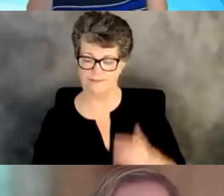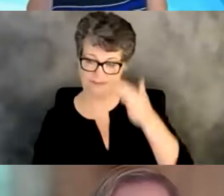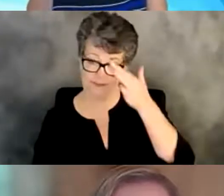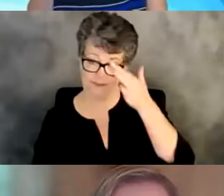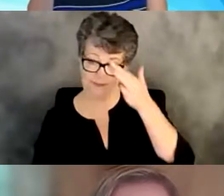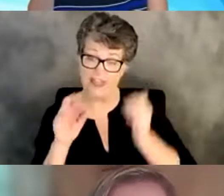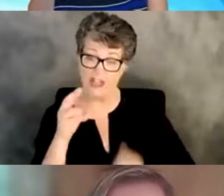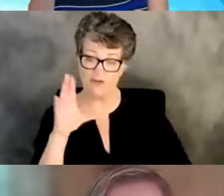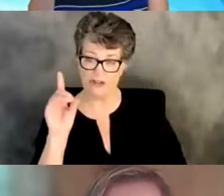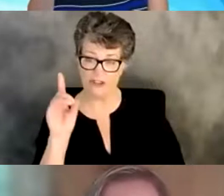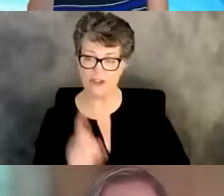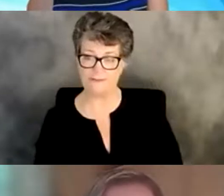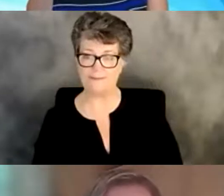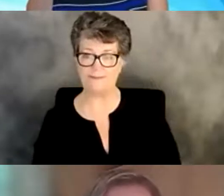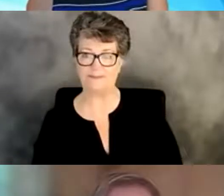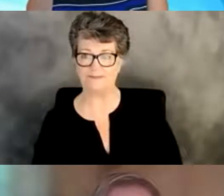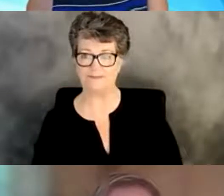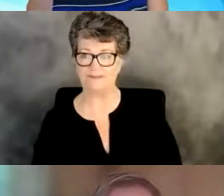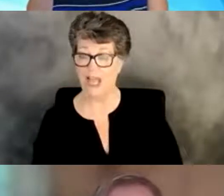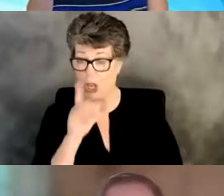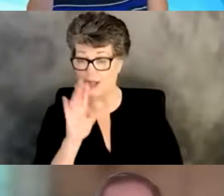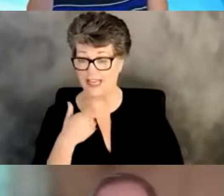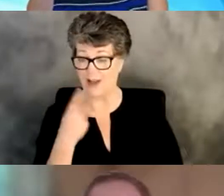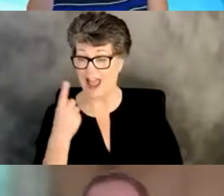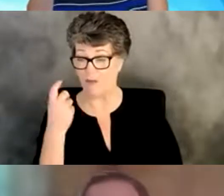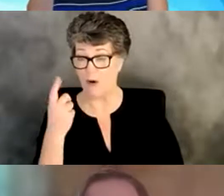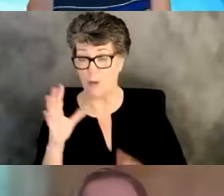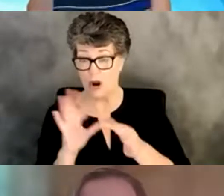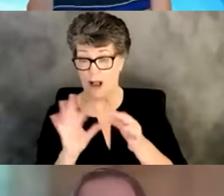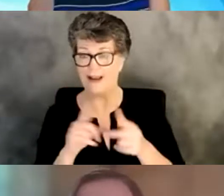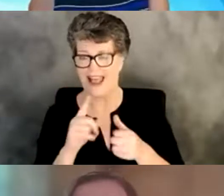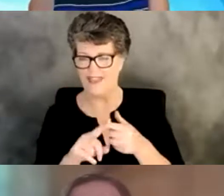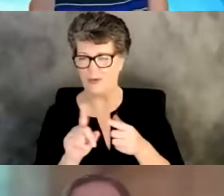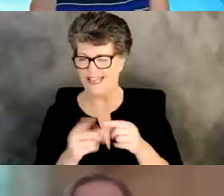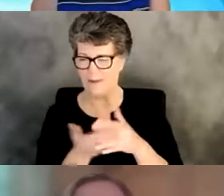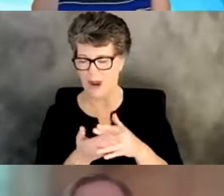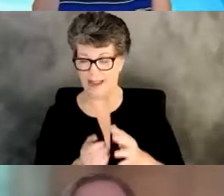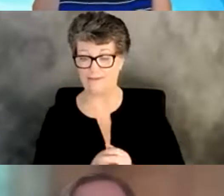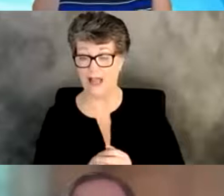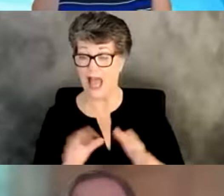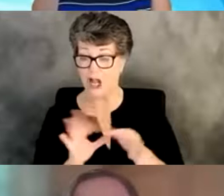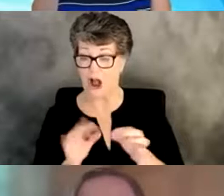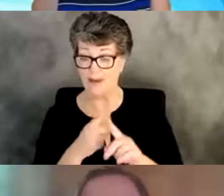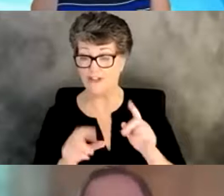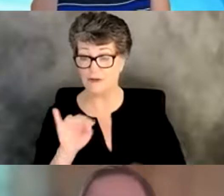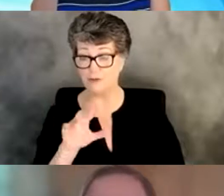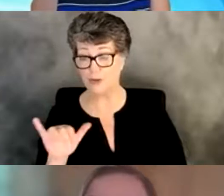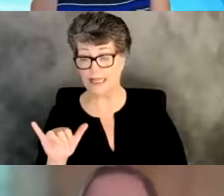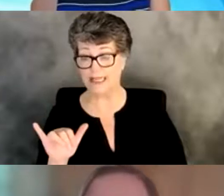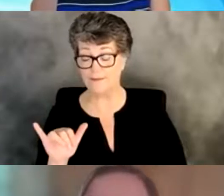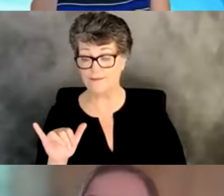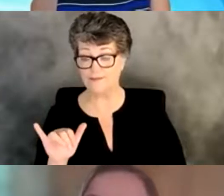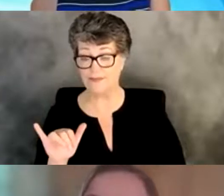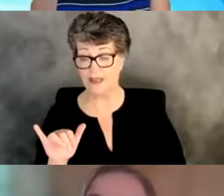Thank you, Richard. It looks like we have just one more comment and then we'll take that short break. Comment is from Judy, who wants